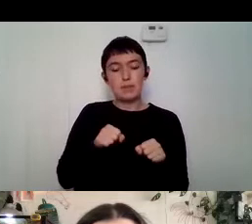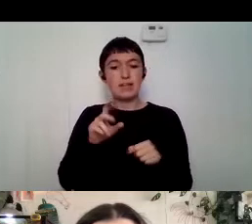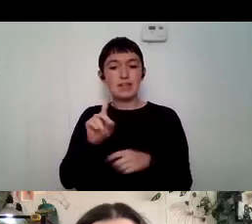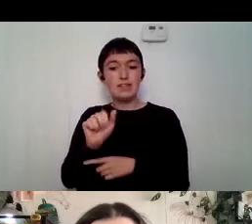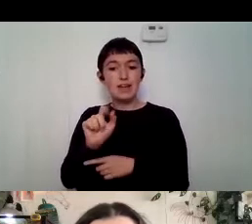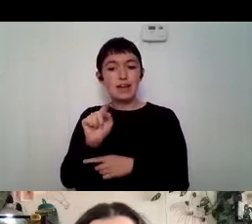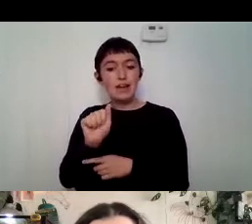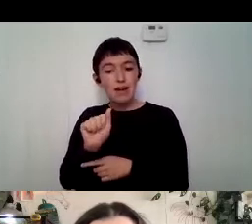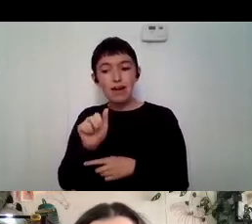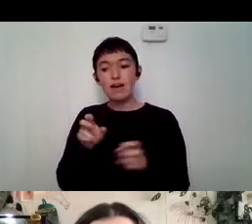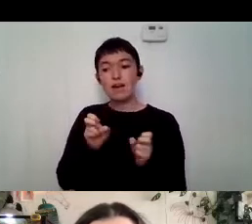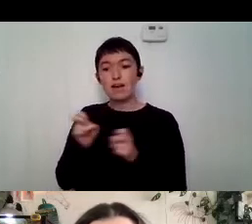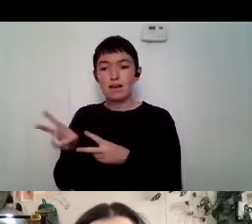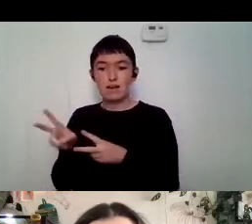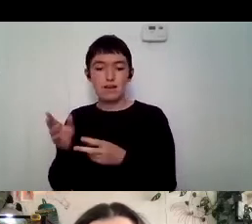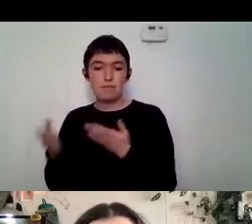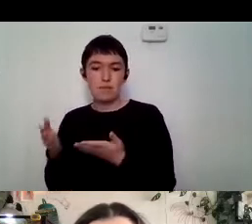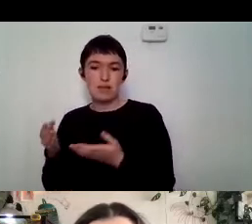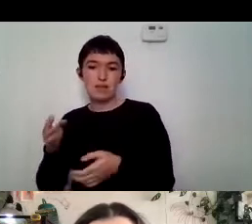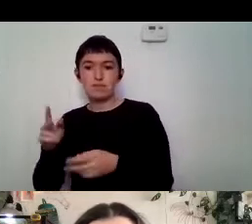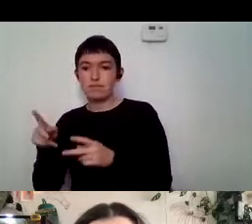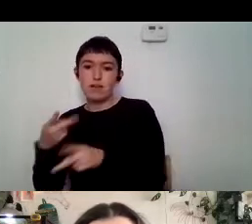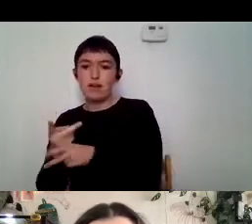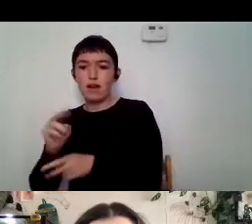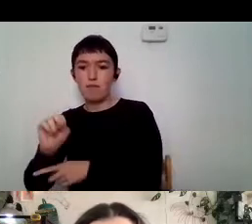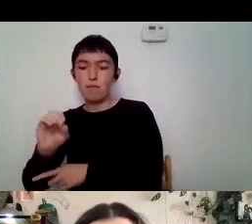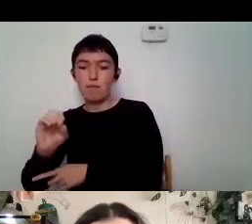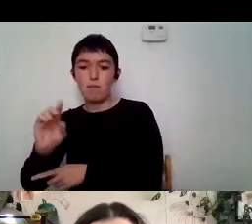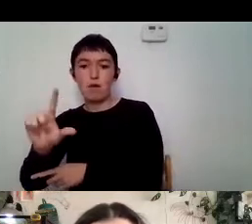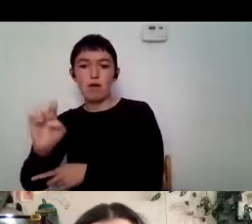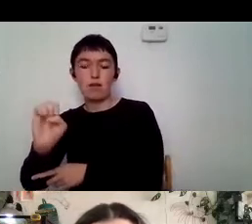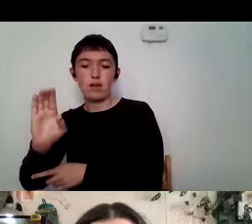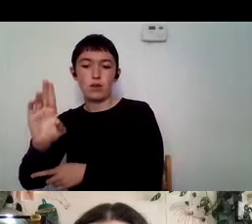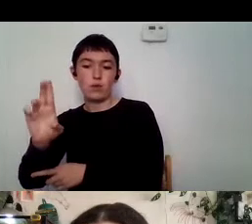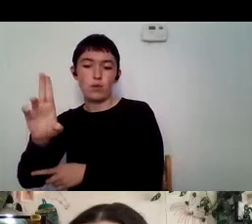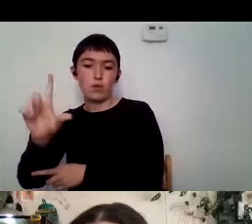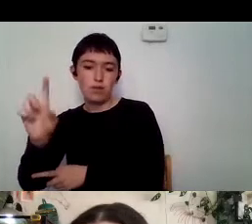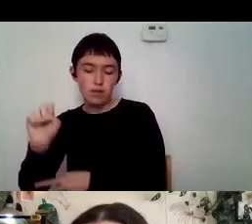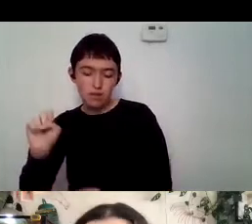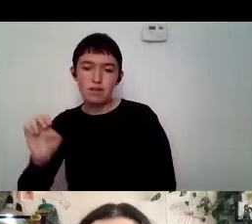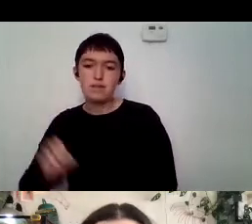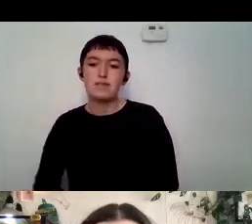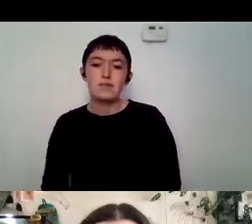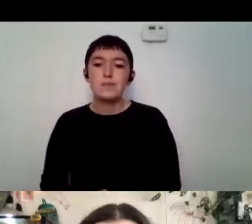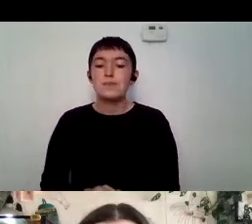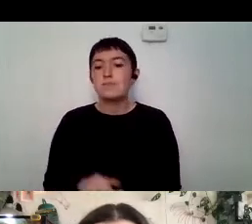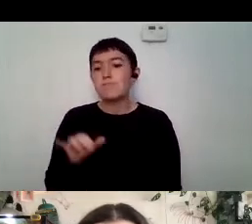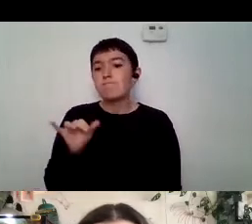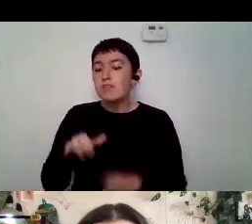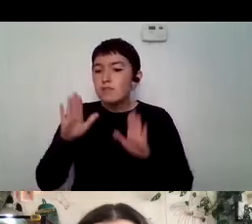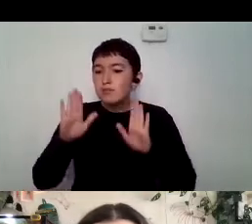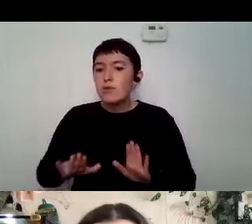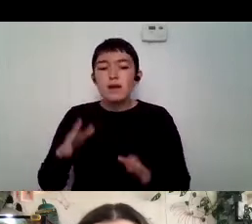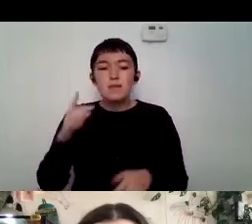makes these models really, really great is that certain classes of them can, in theory, approximate any kind